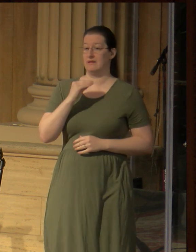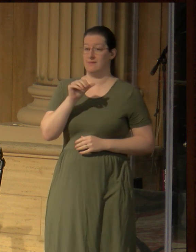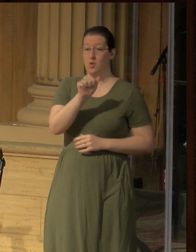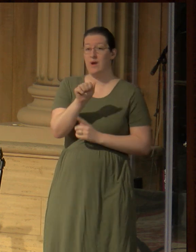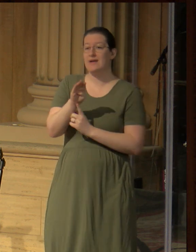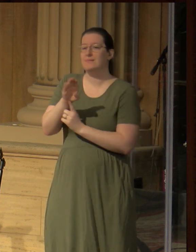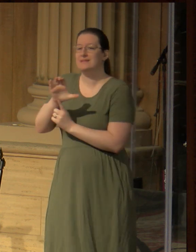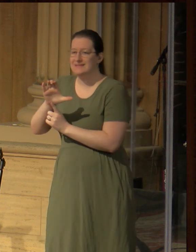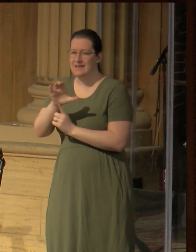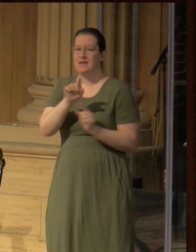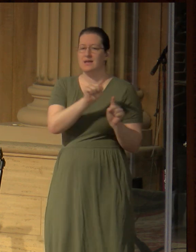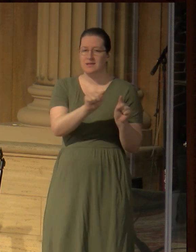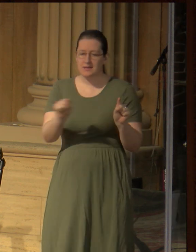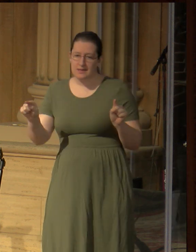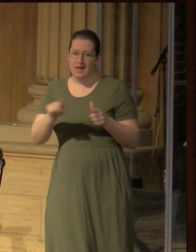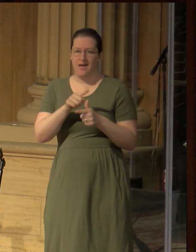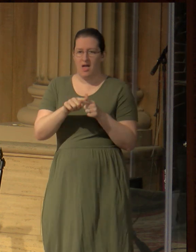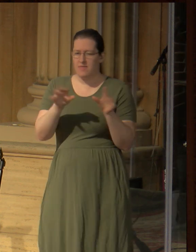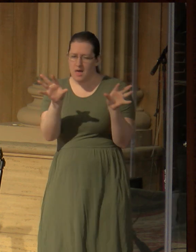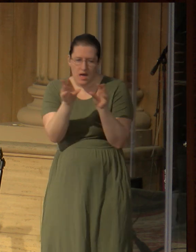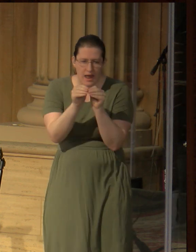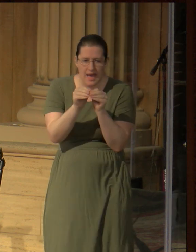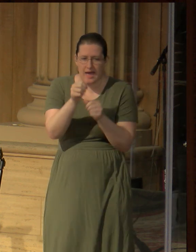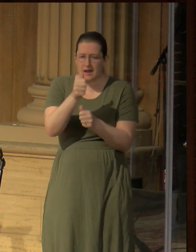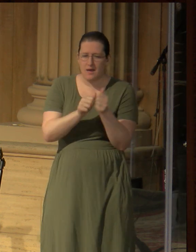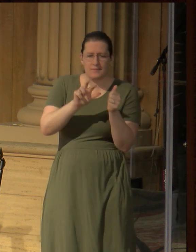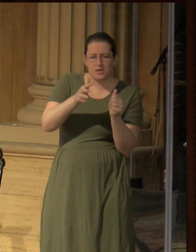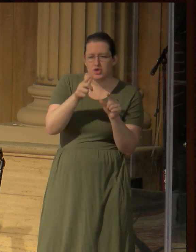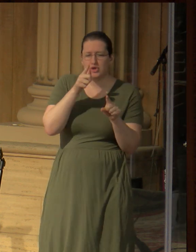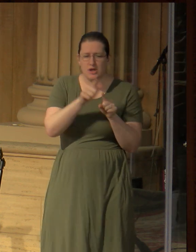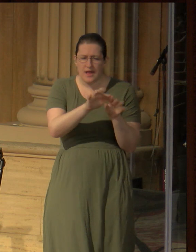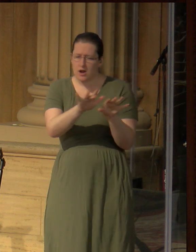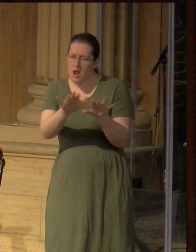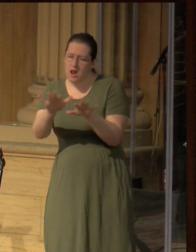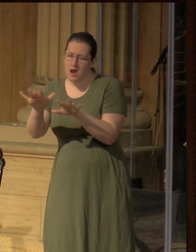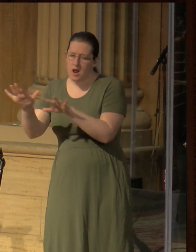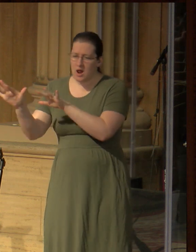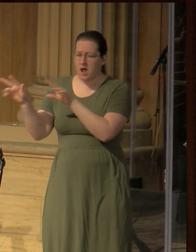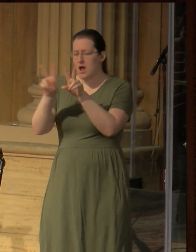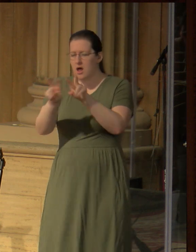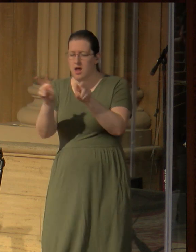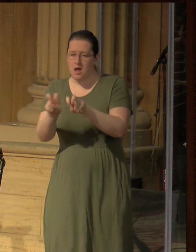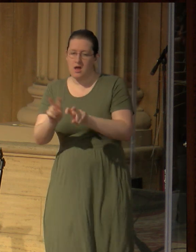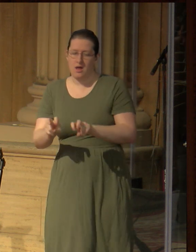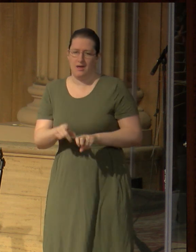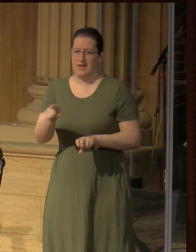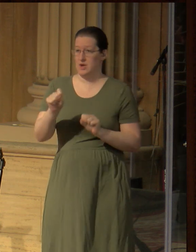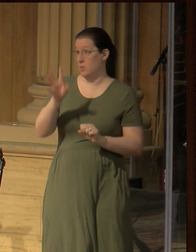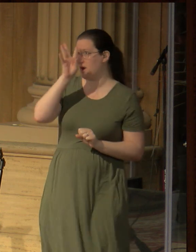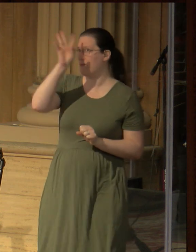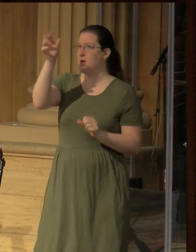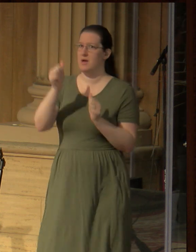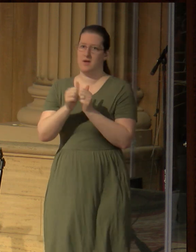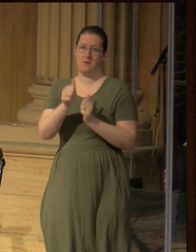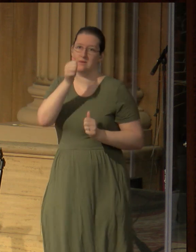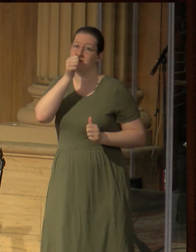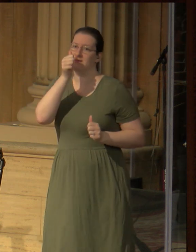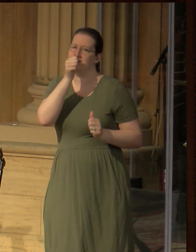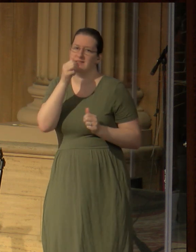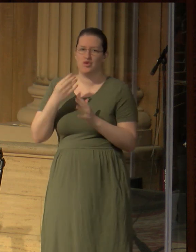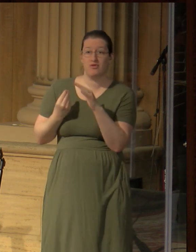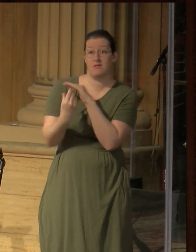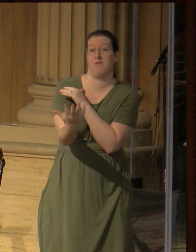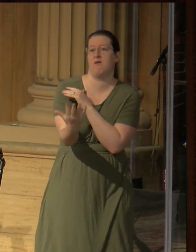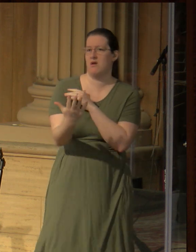numerical value, but then you add up like every third letter and the sums of those letters, and you can come up with the secret coded message that's been sent to us